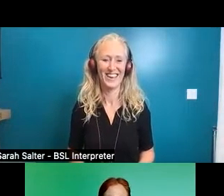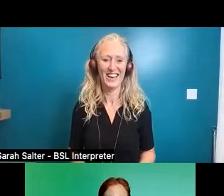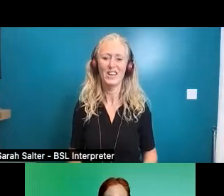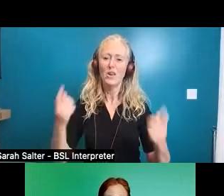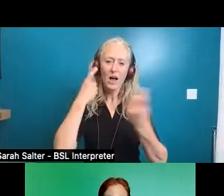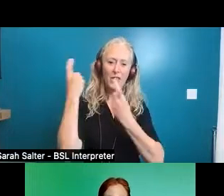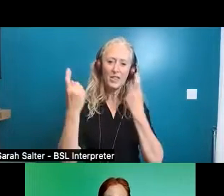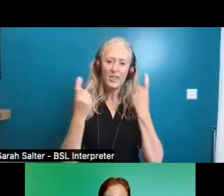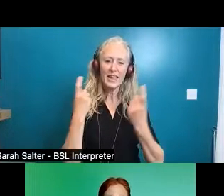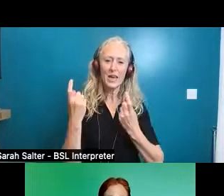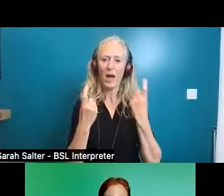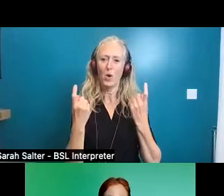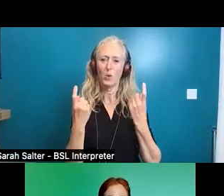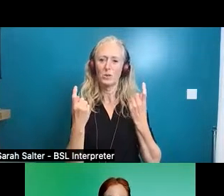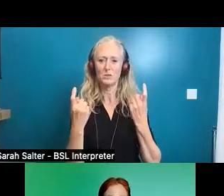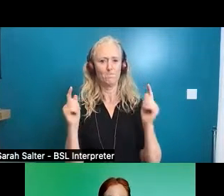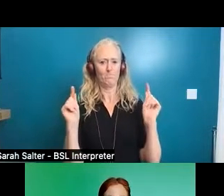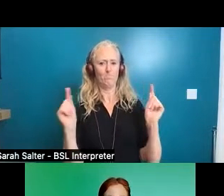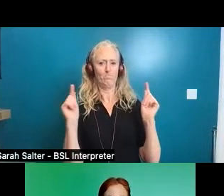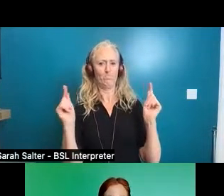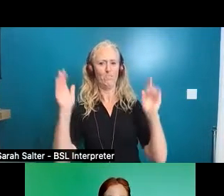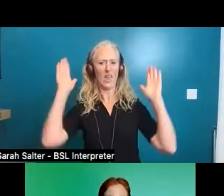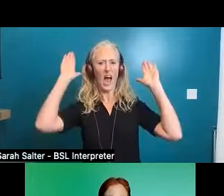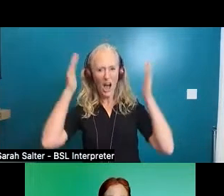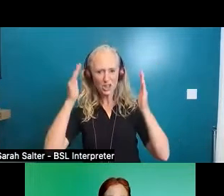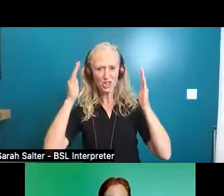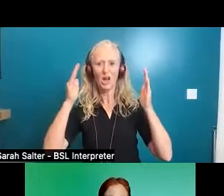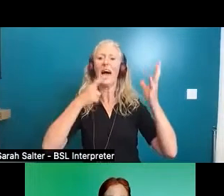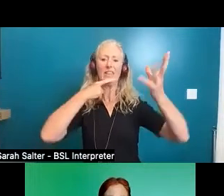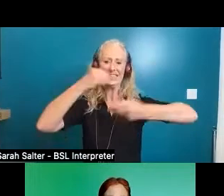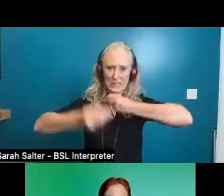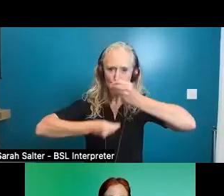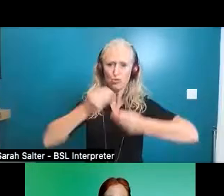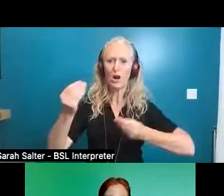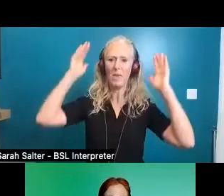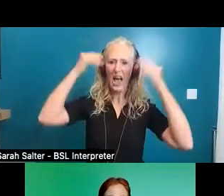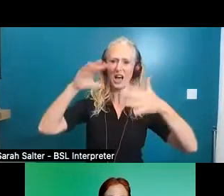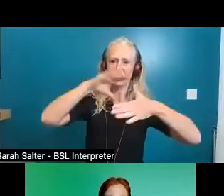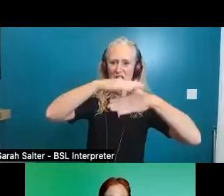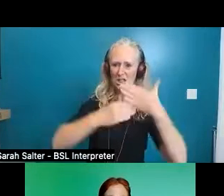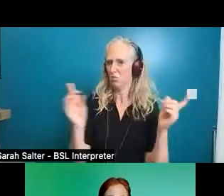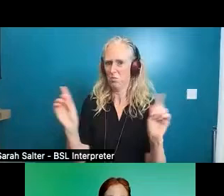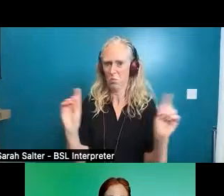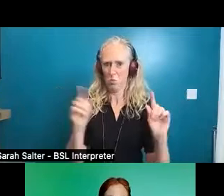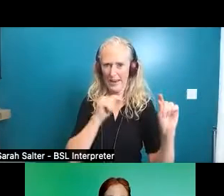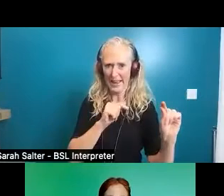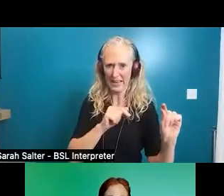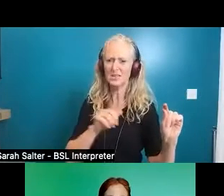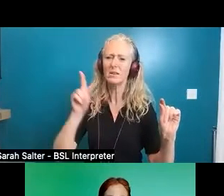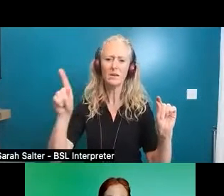So that's classically what Usher syndrome is. Well, how do you get a diagnosis of Usher